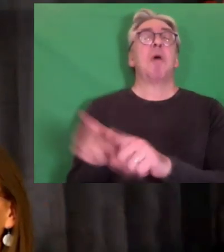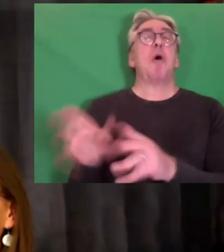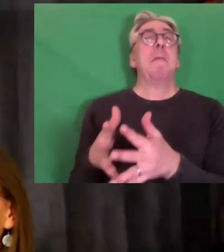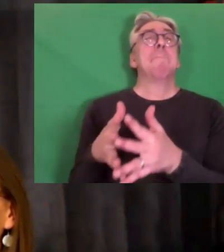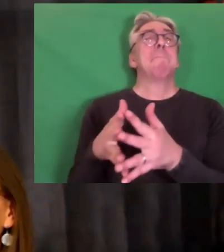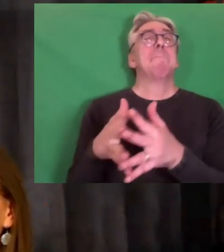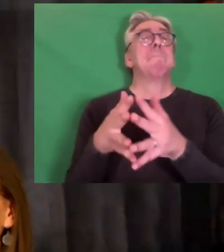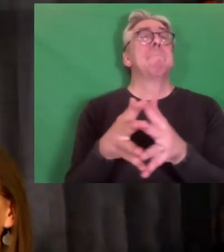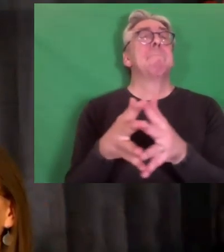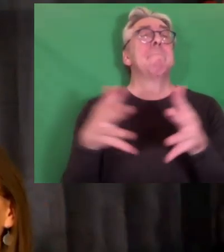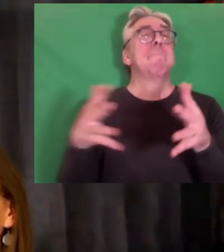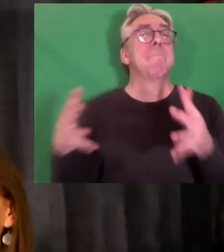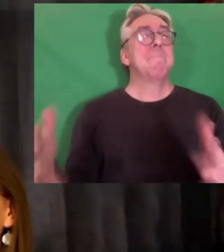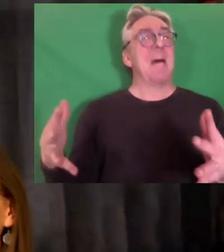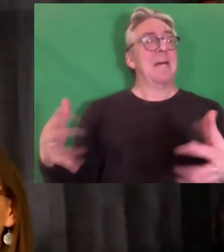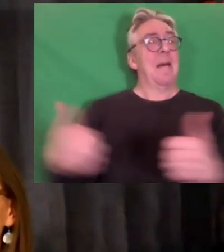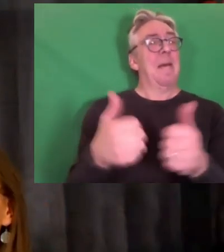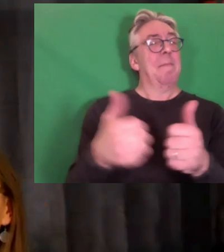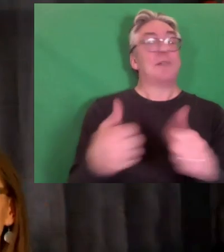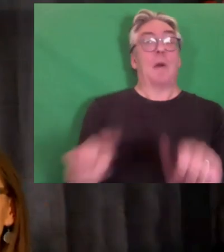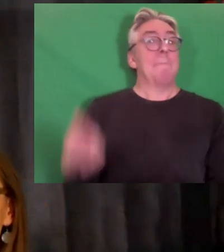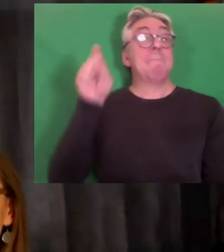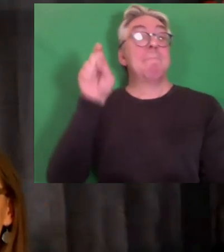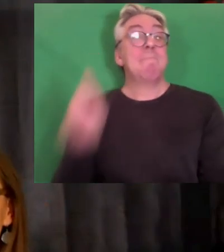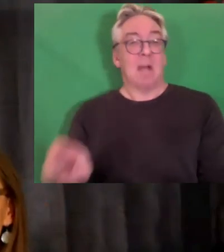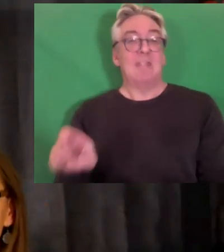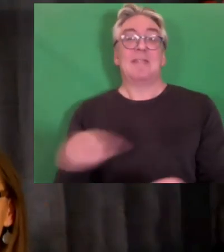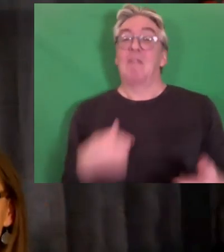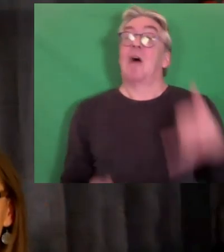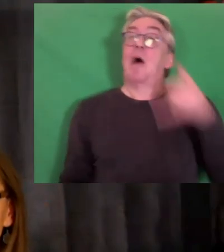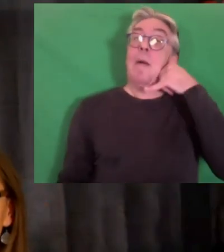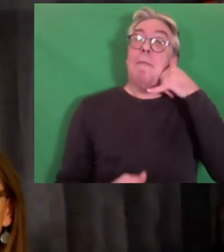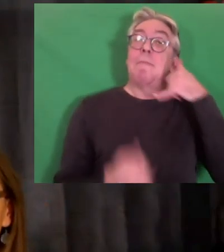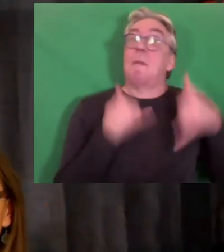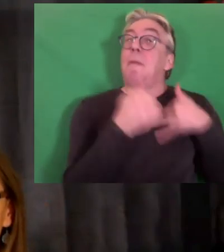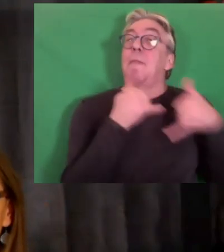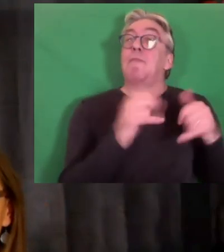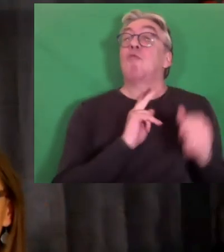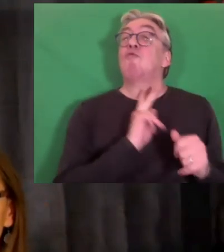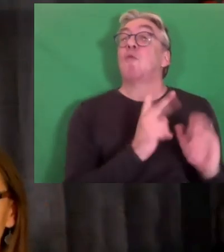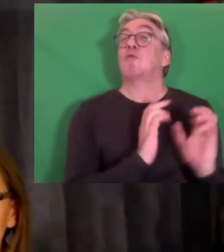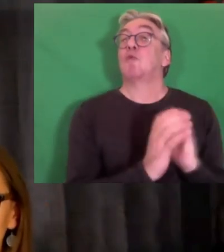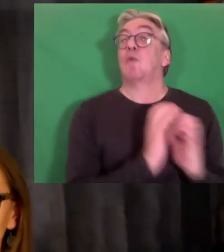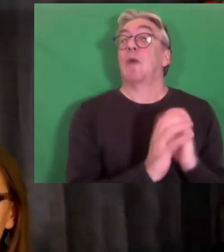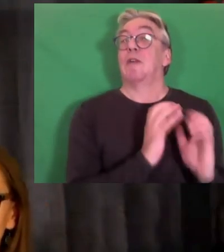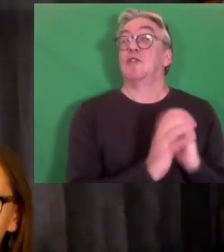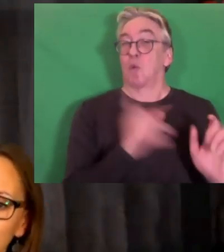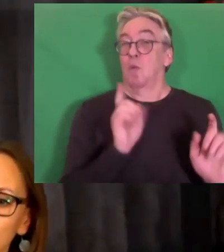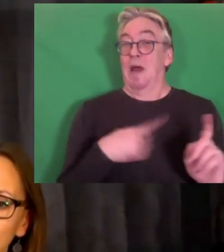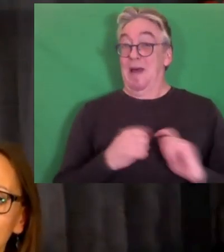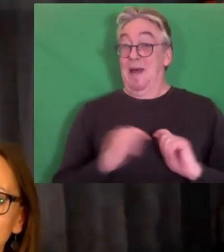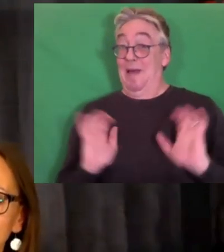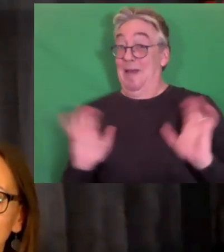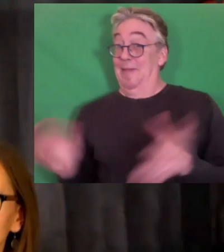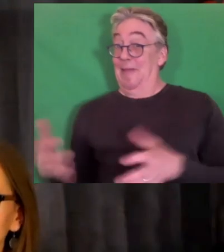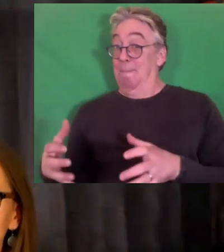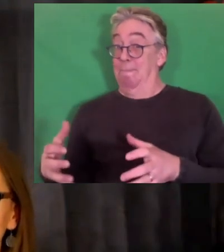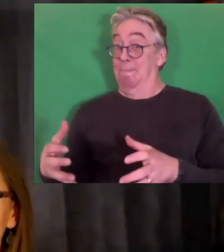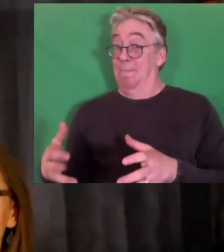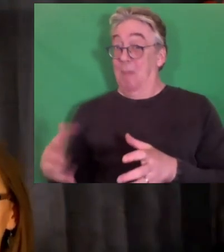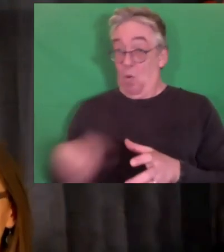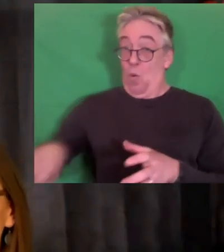team. Because you need to coordinate all your teammates and make sure everyone is doing what the team leader wants them to do in